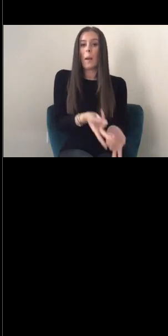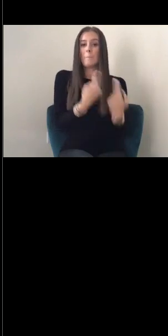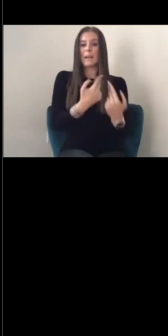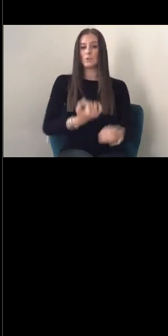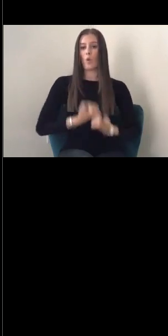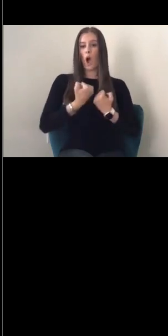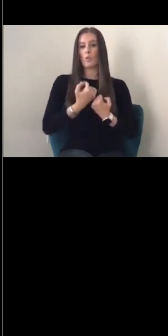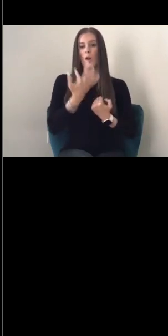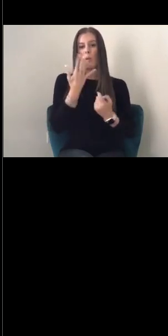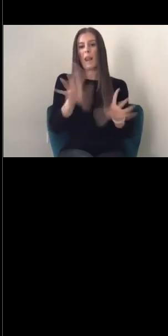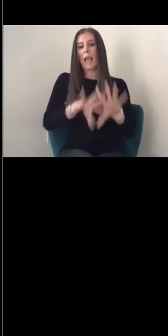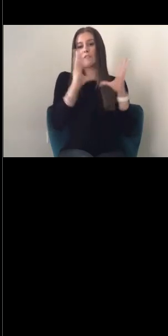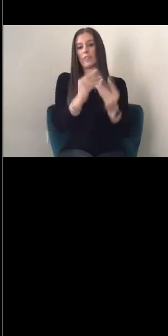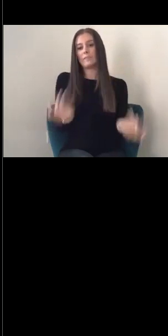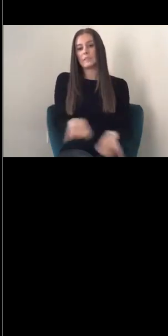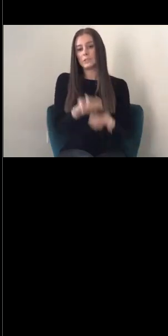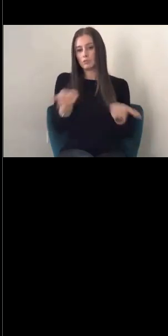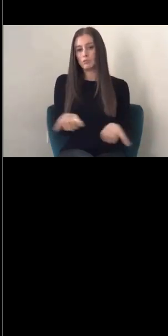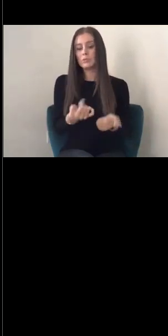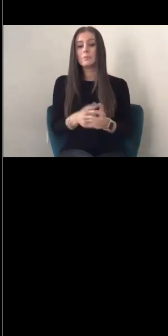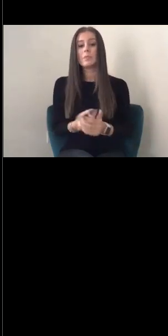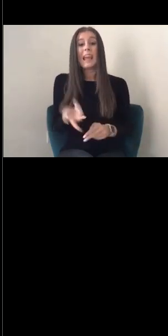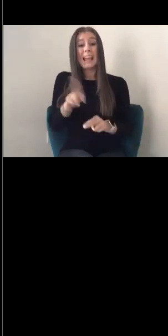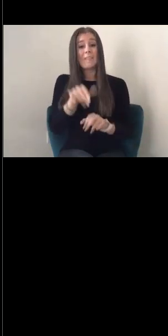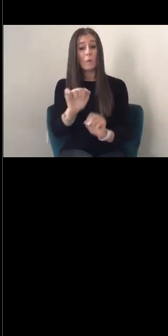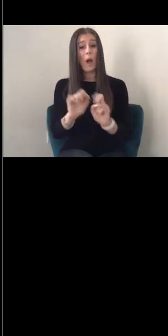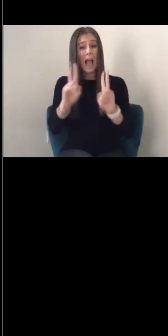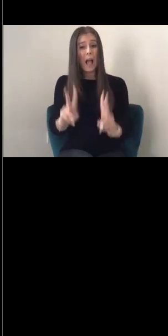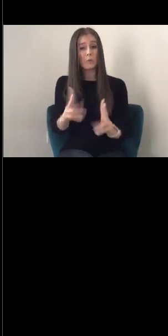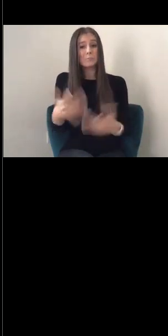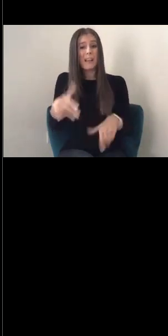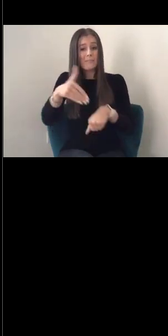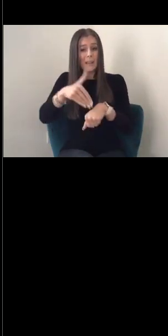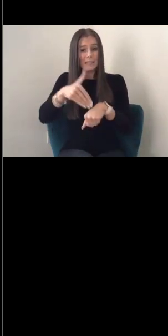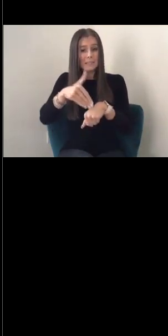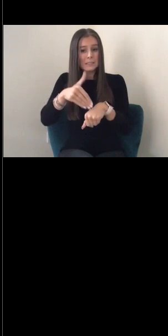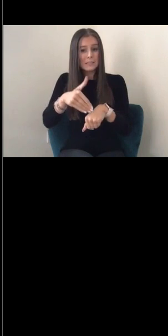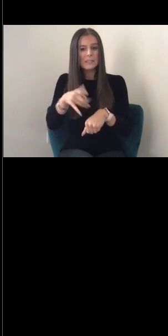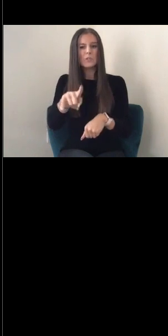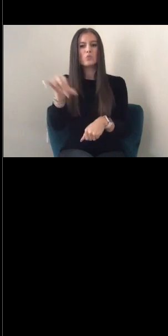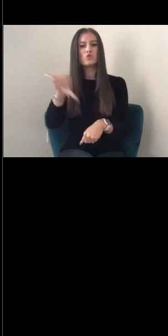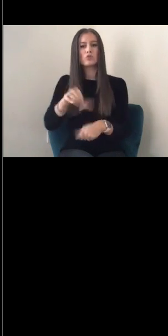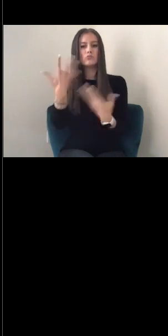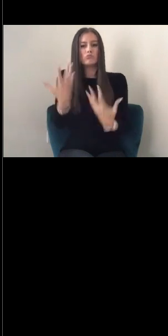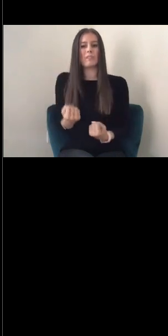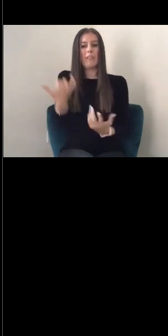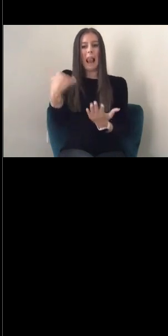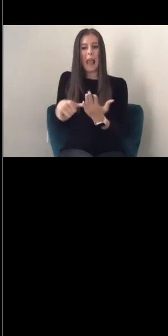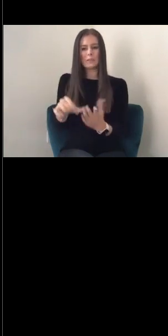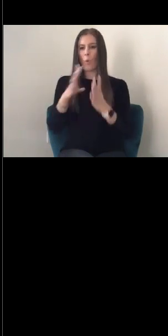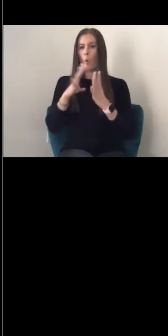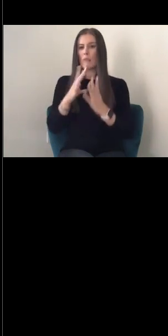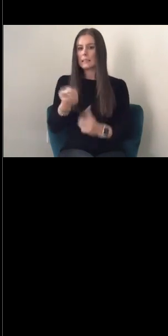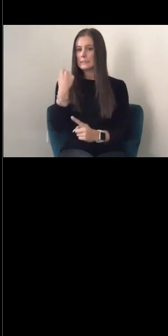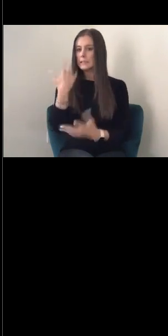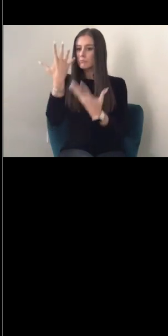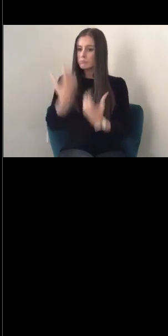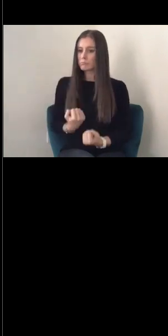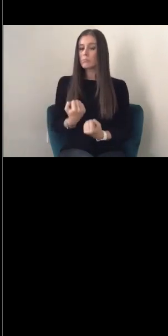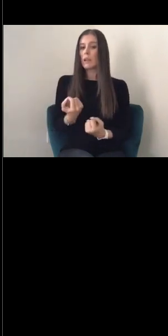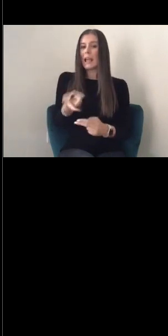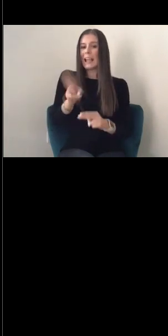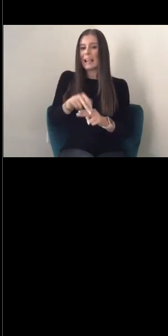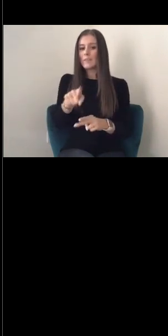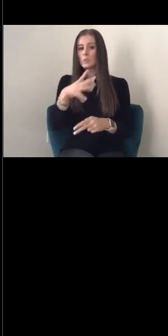is complete. If your property is affected by the scheme, you should have been written to already. And if you have received a letter, please